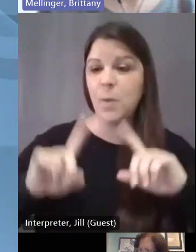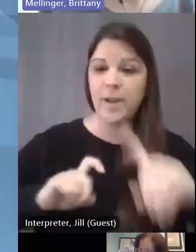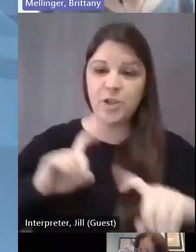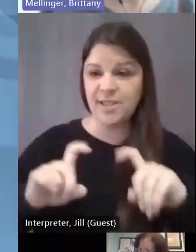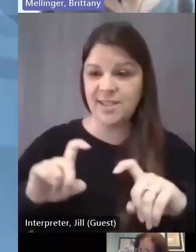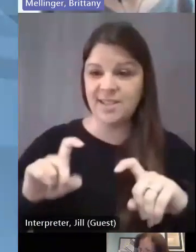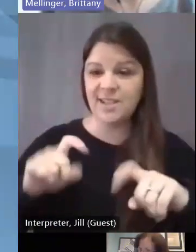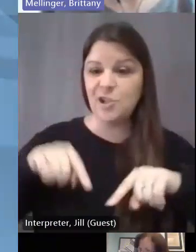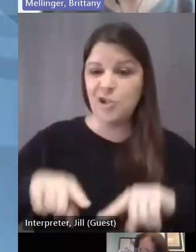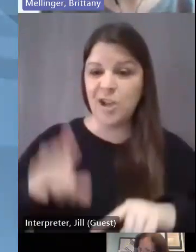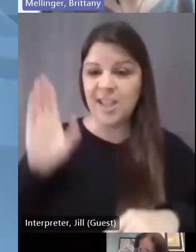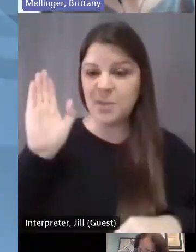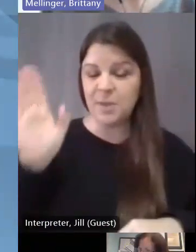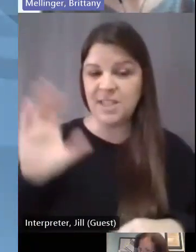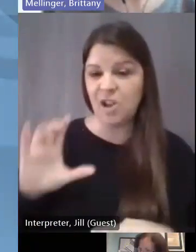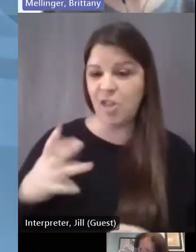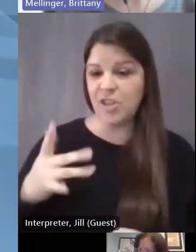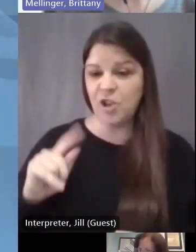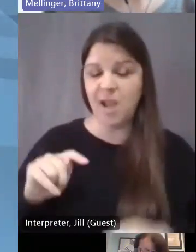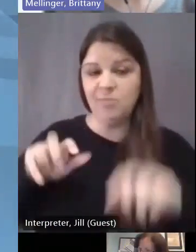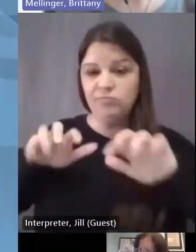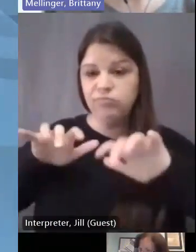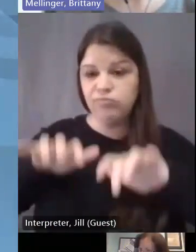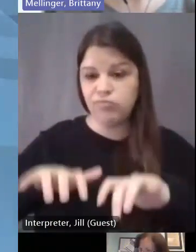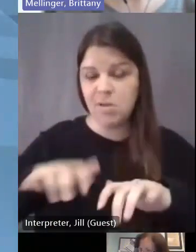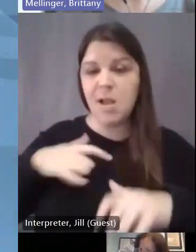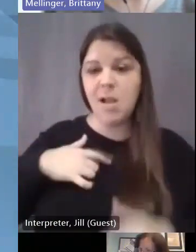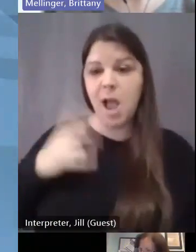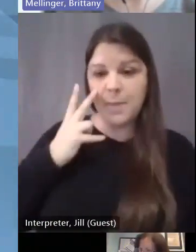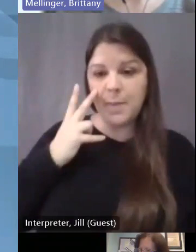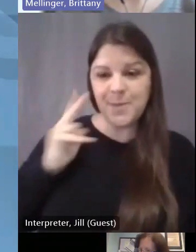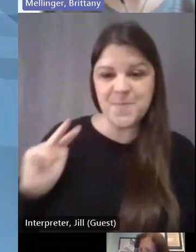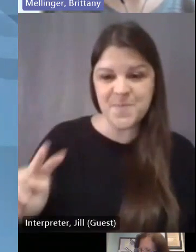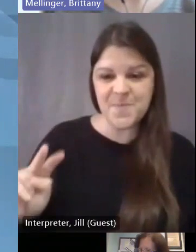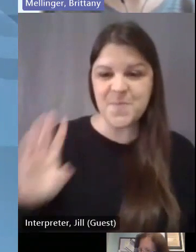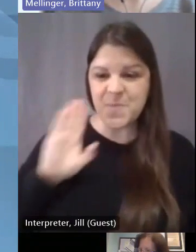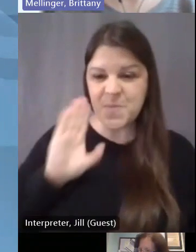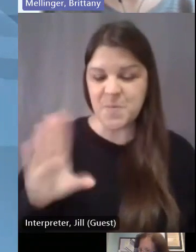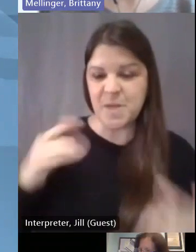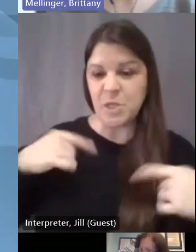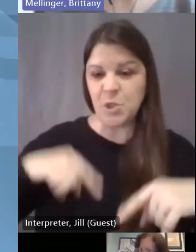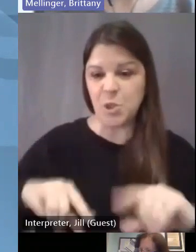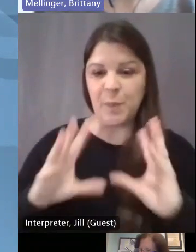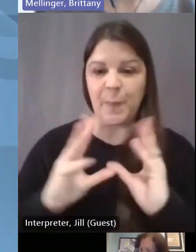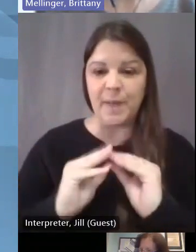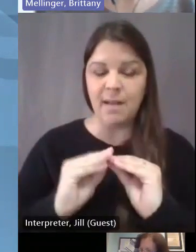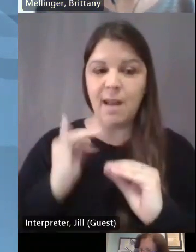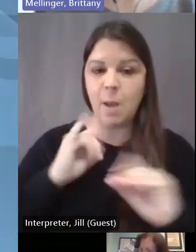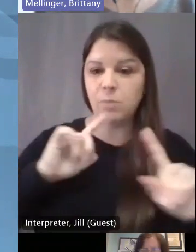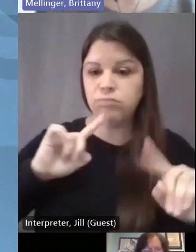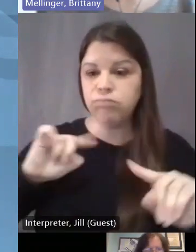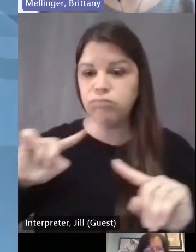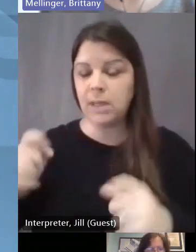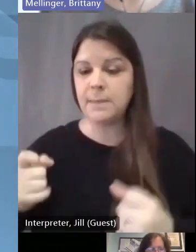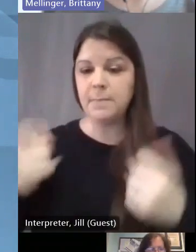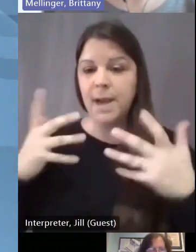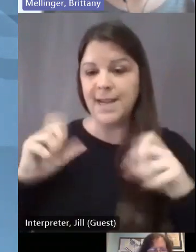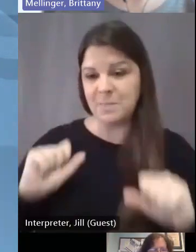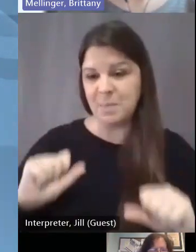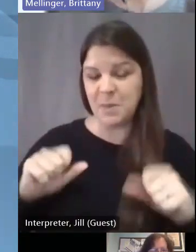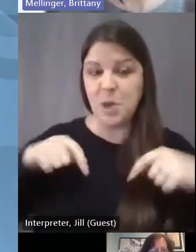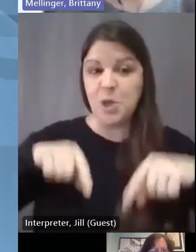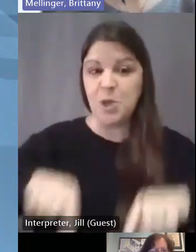throughout the presentation in the chat. I will be monitoring the chat and we'll get to as many questions as we can as the presentation